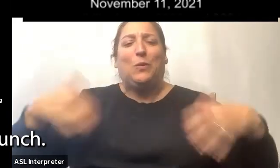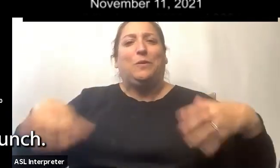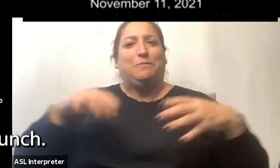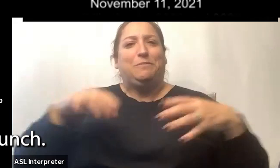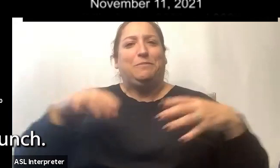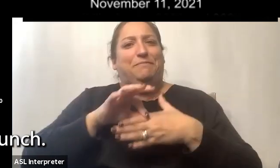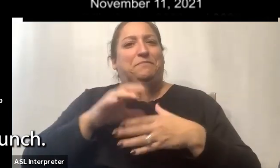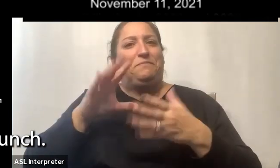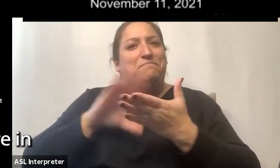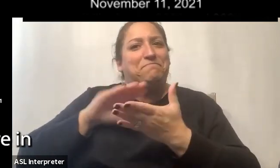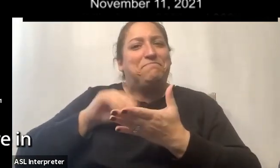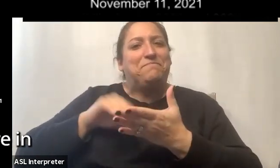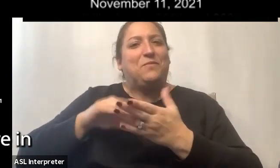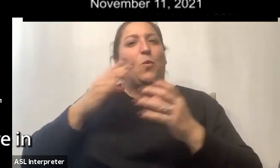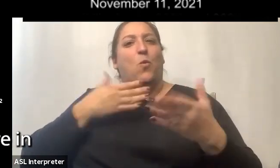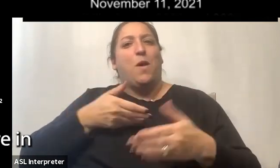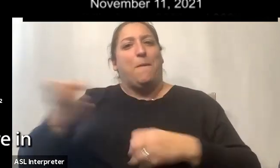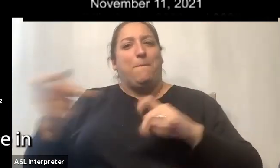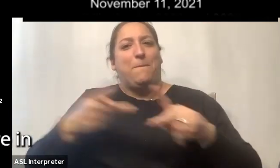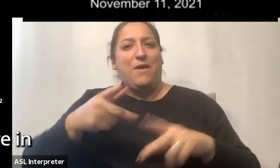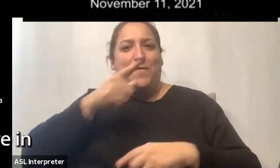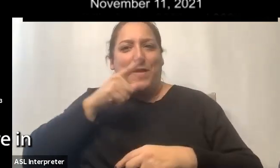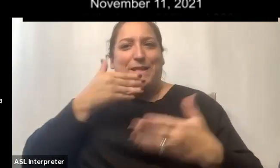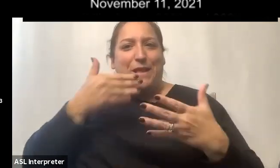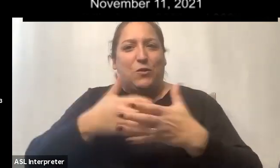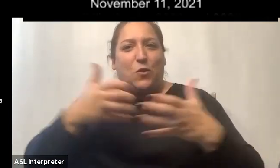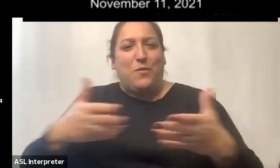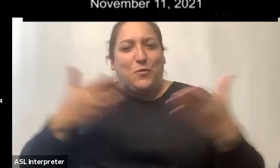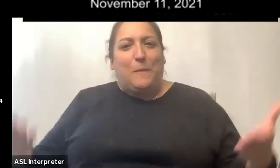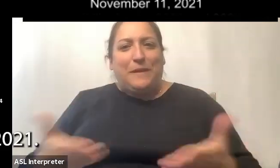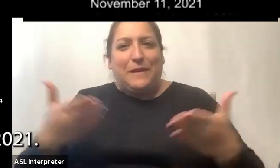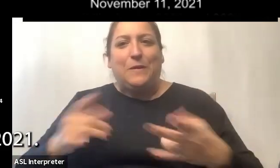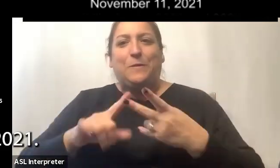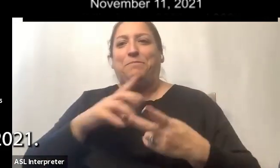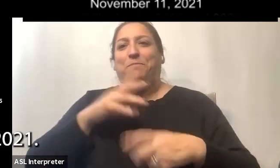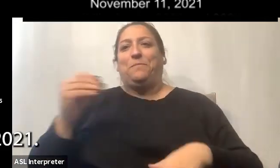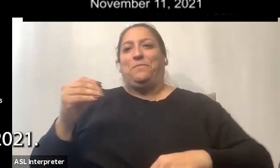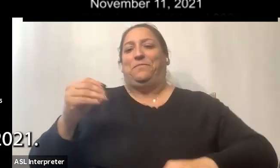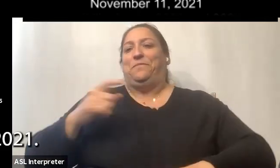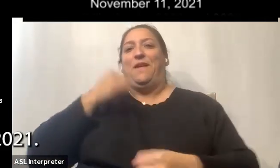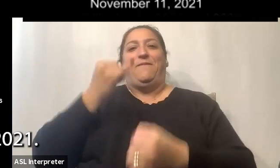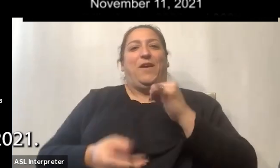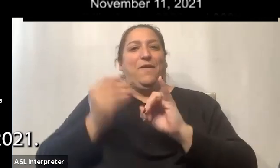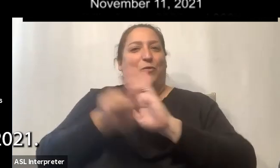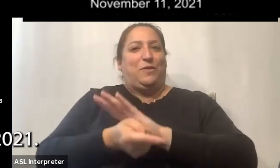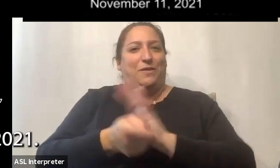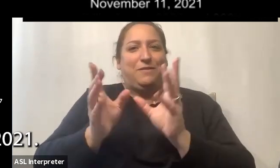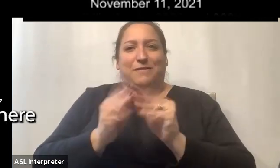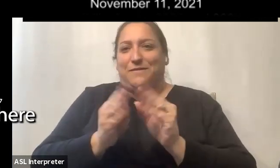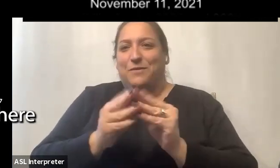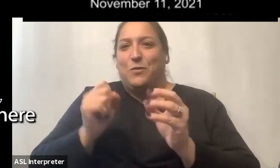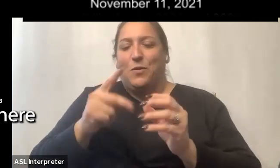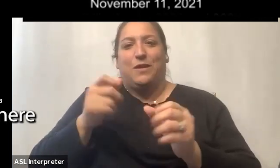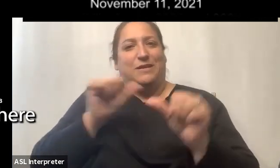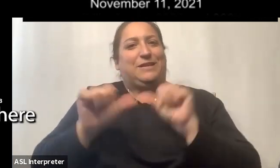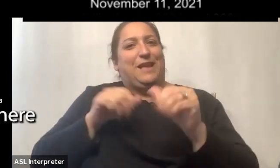So everyone, welcome back from lunch. Thank you so much for being here in our final few sessions of SciAccess 2021. So